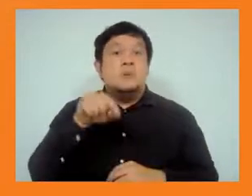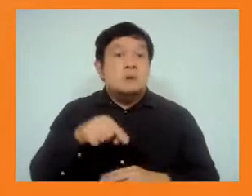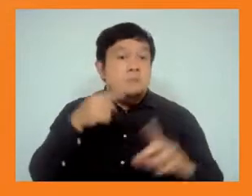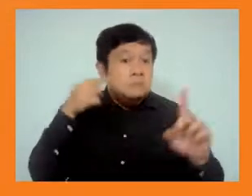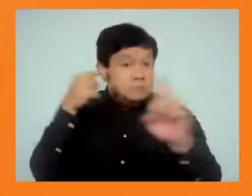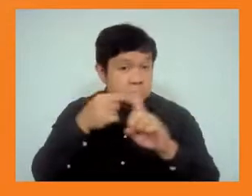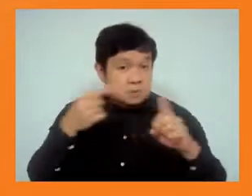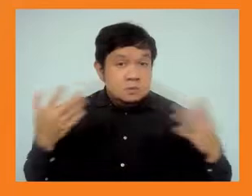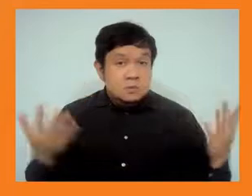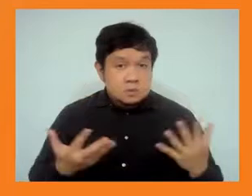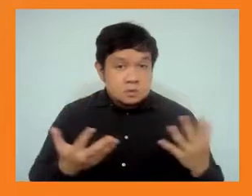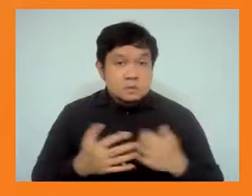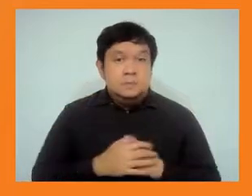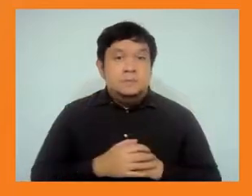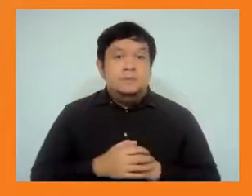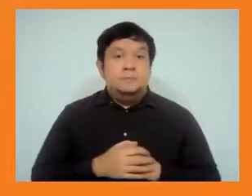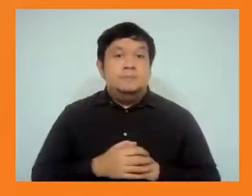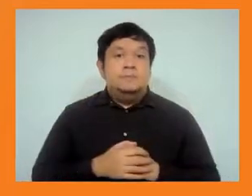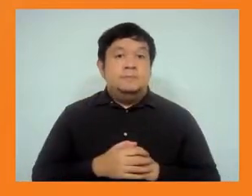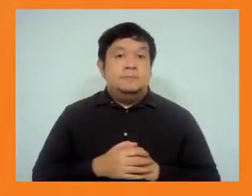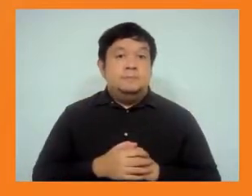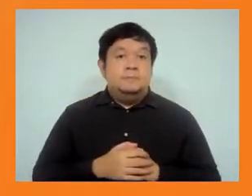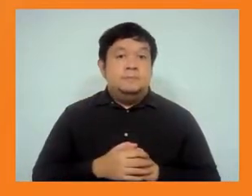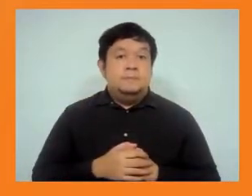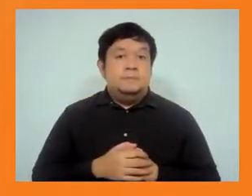some answers. Thank you.